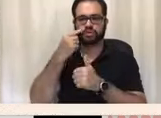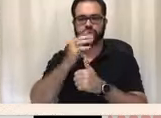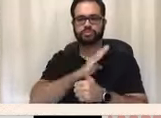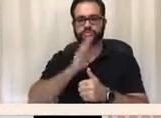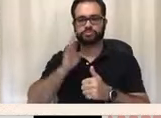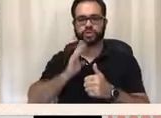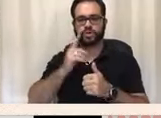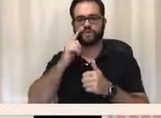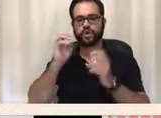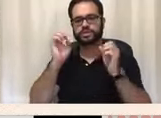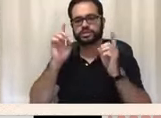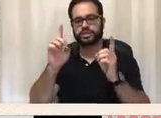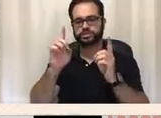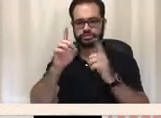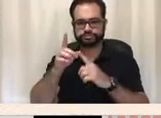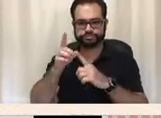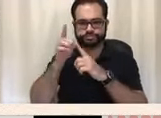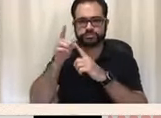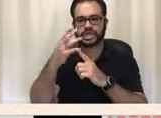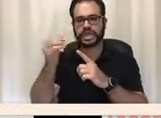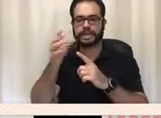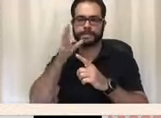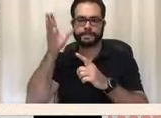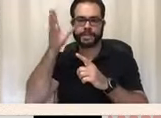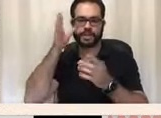Parent Services.